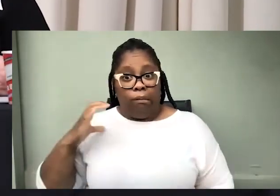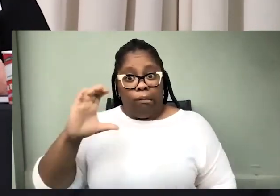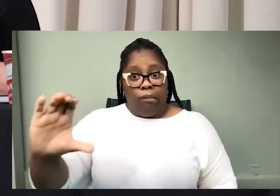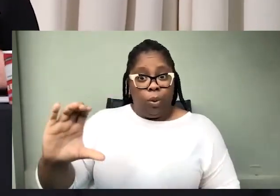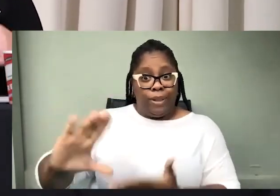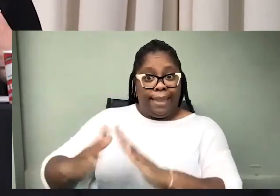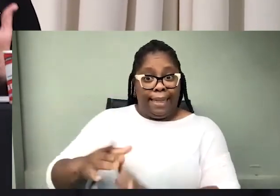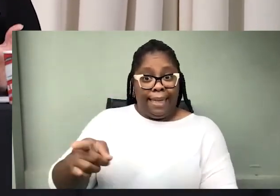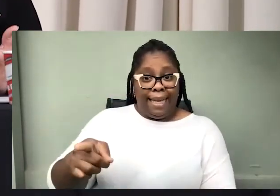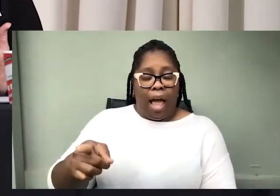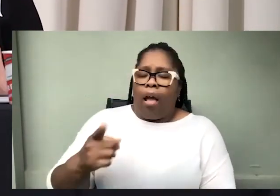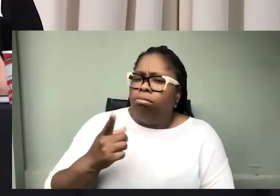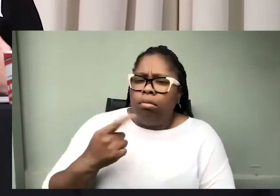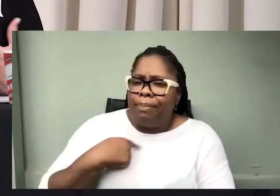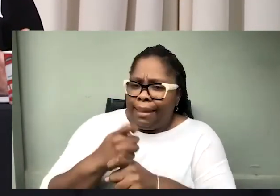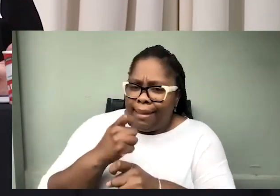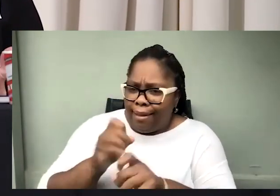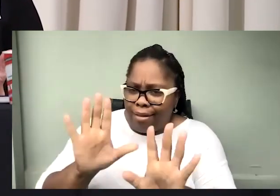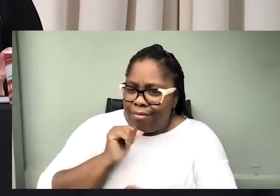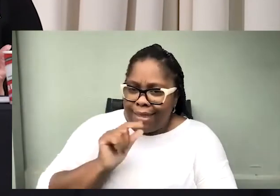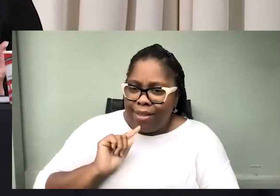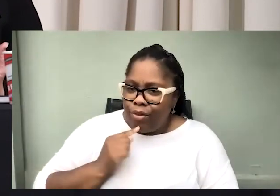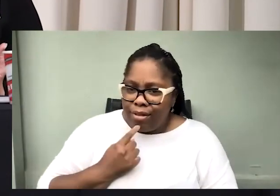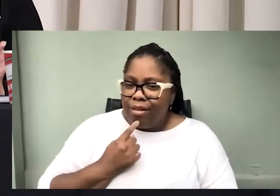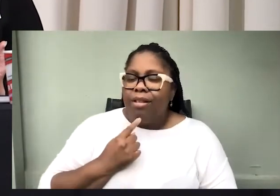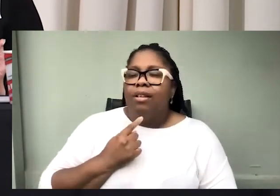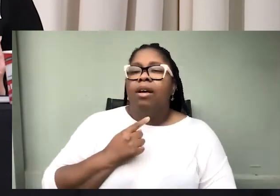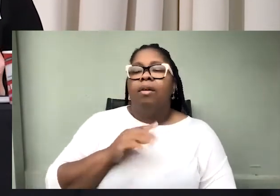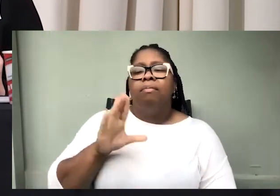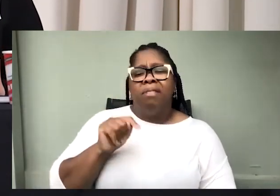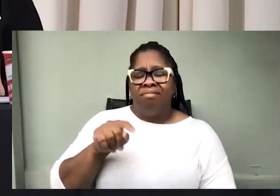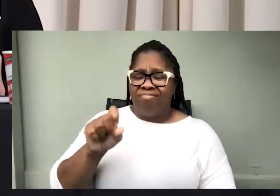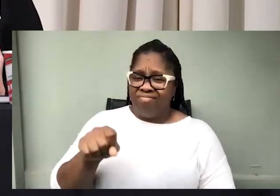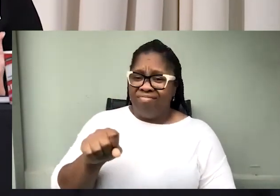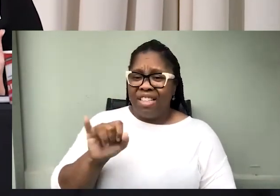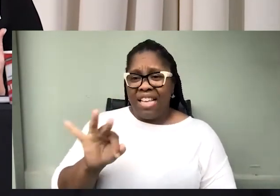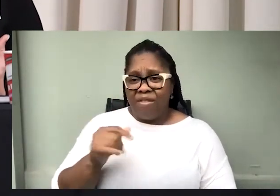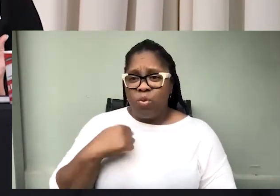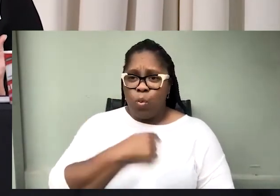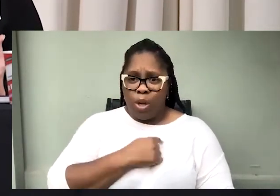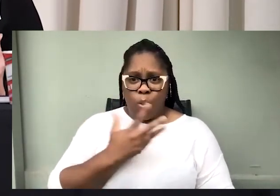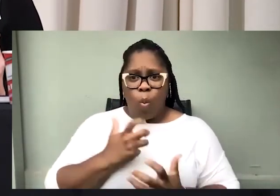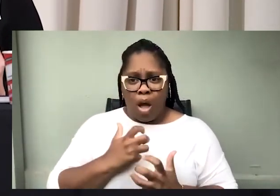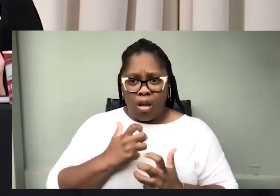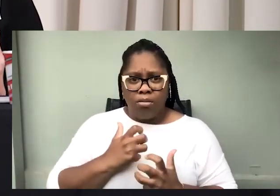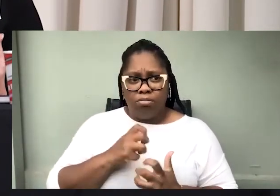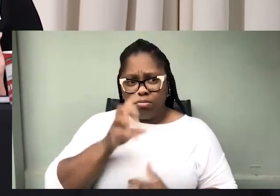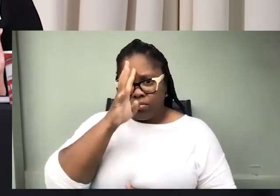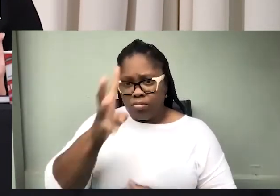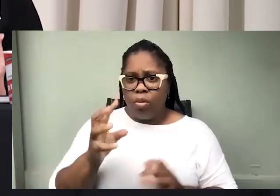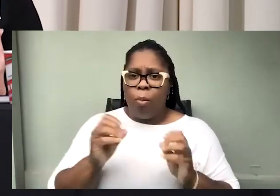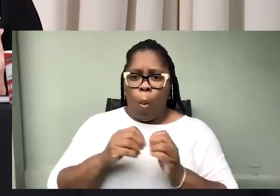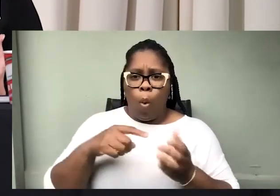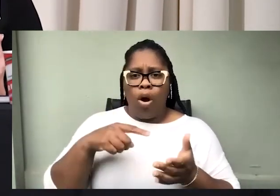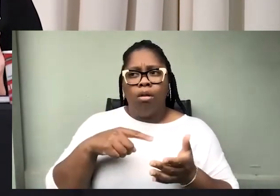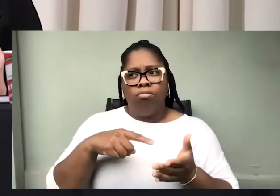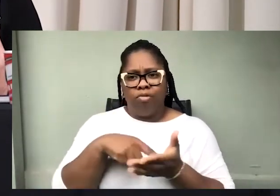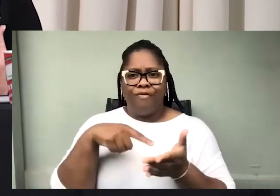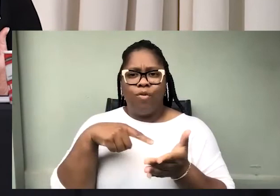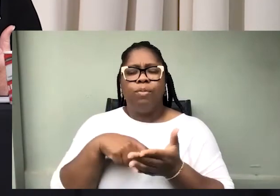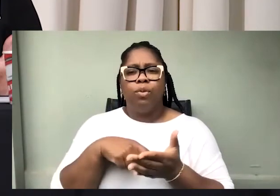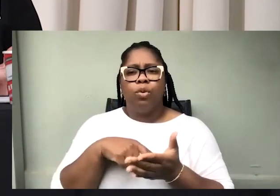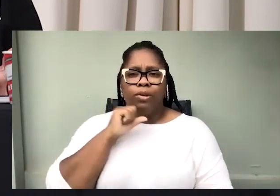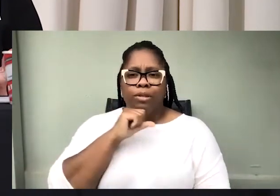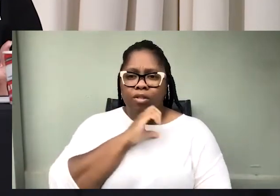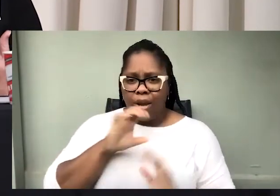kidding. But really, I mean, it is going to take, if we want to build more affordable senior housing